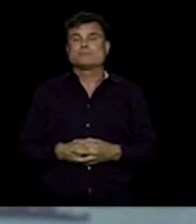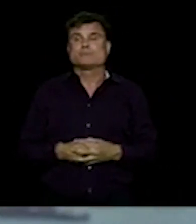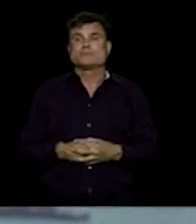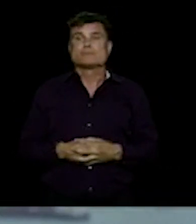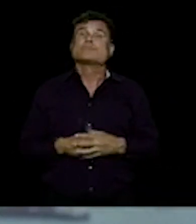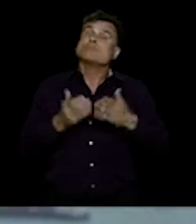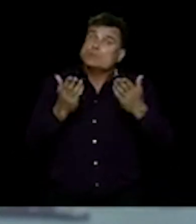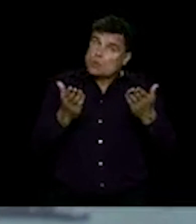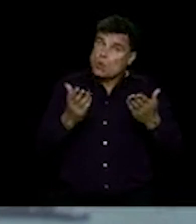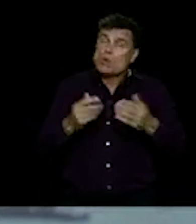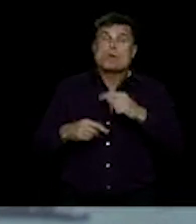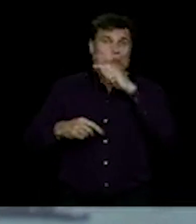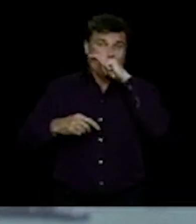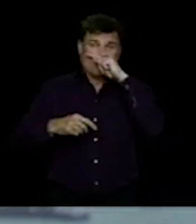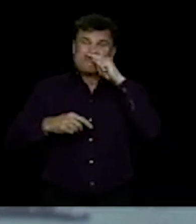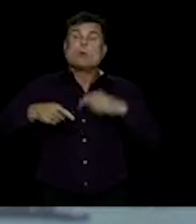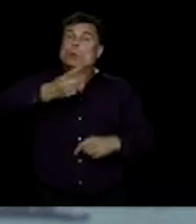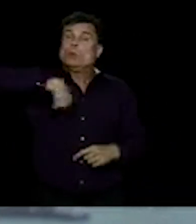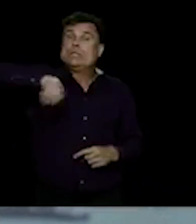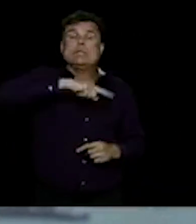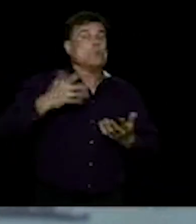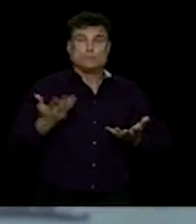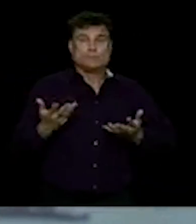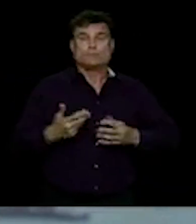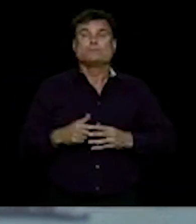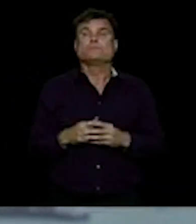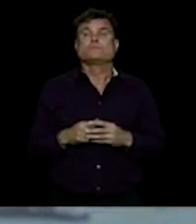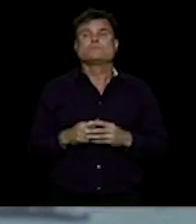So, this is where we have to